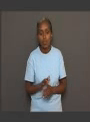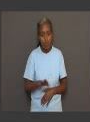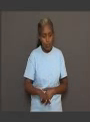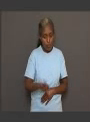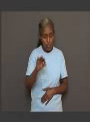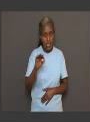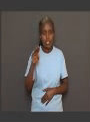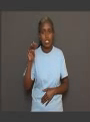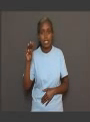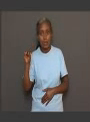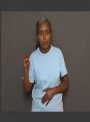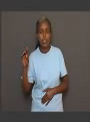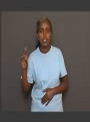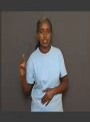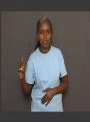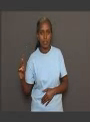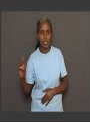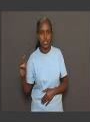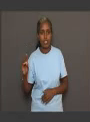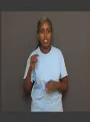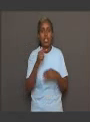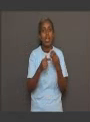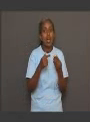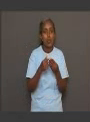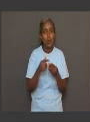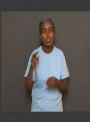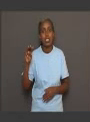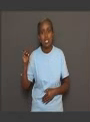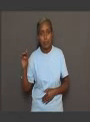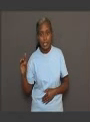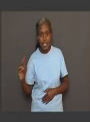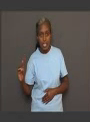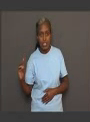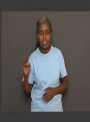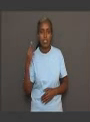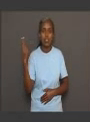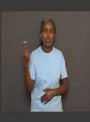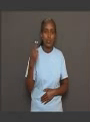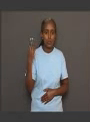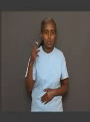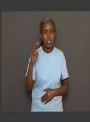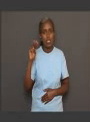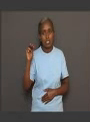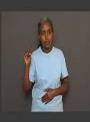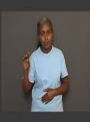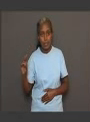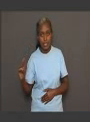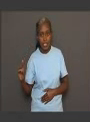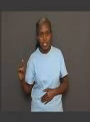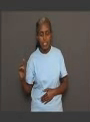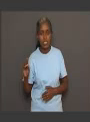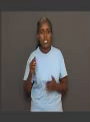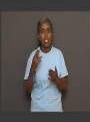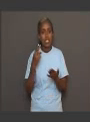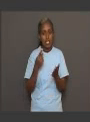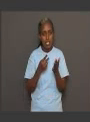the mean deviation about the median, use the median in